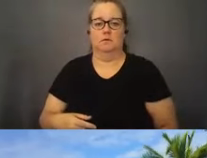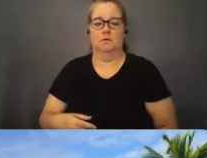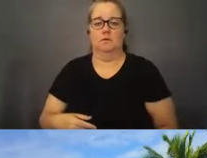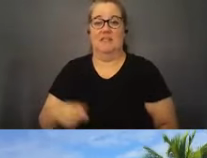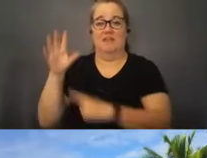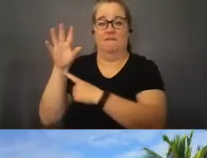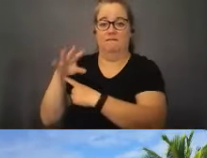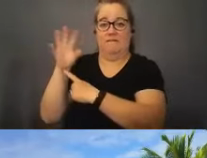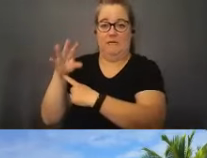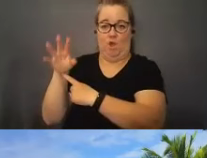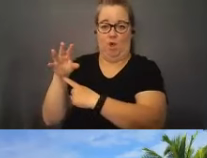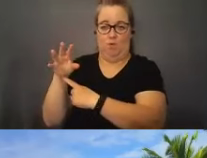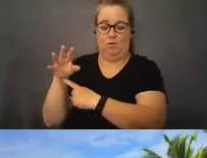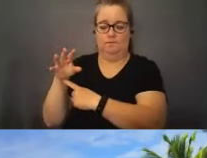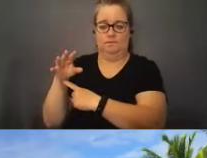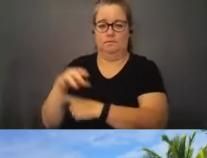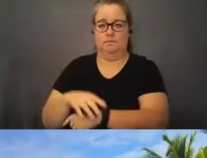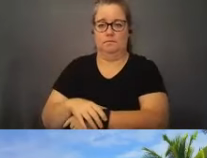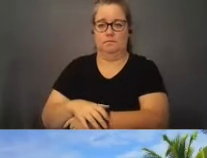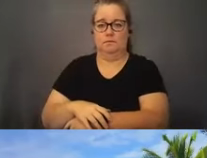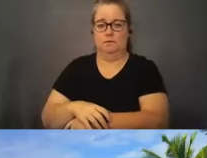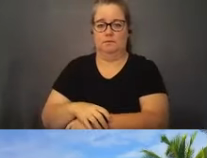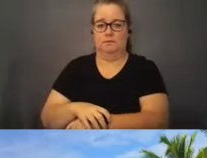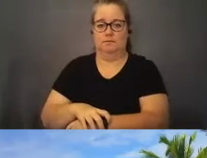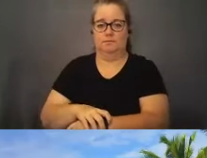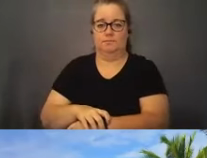video. Where is it?